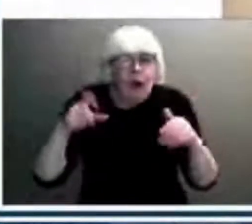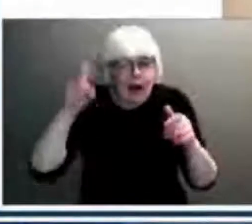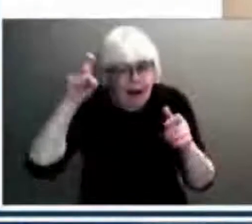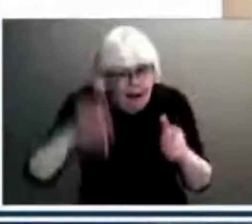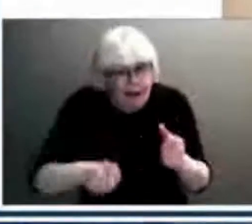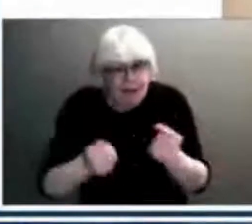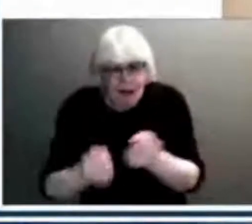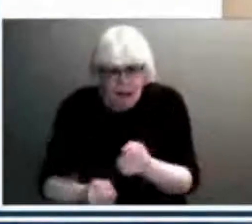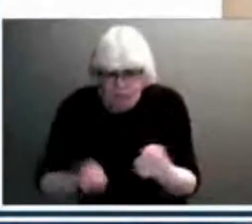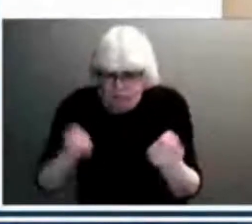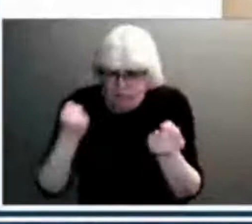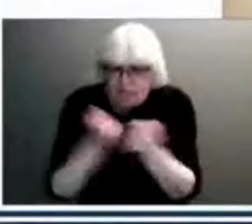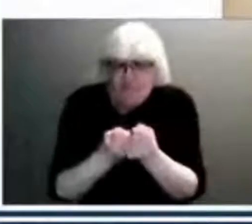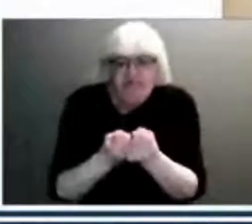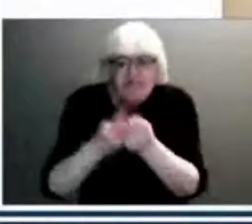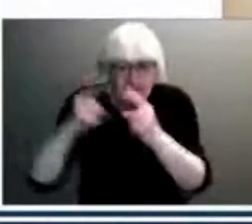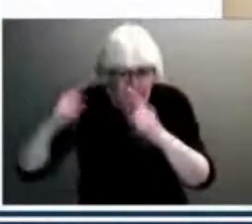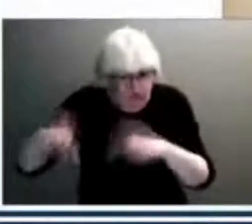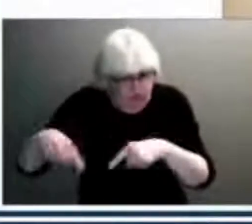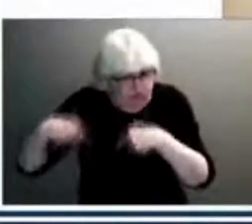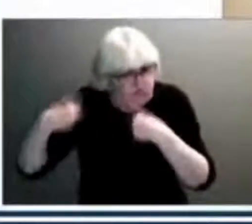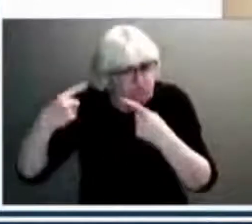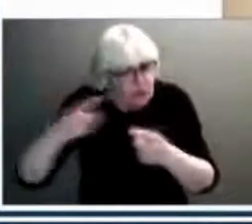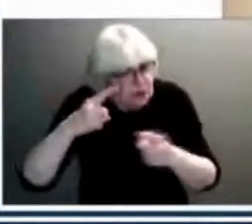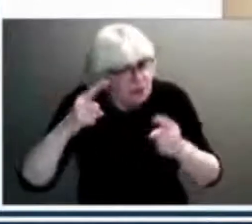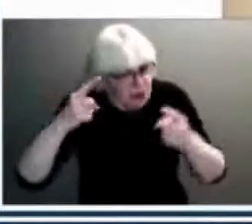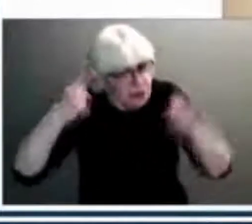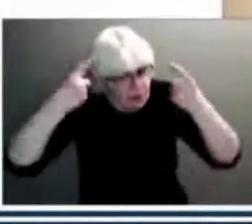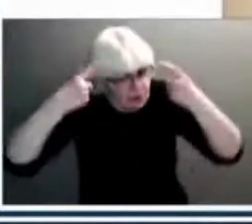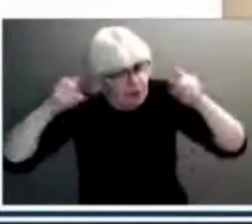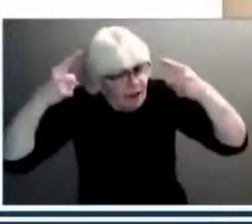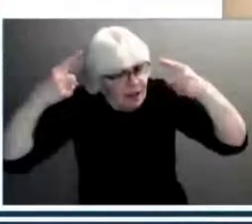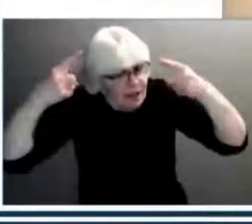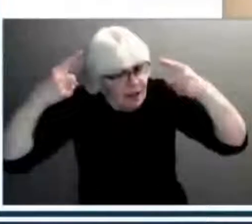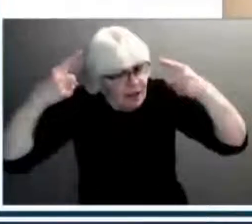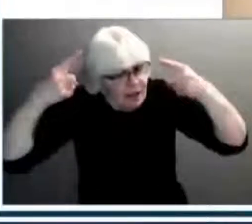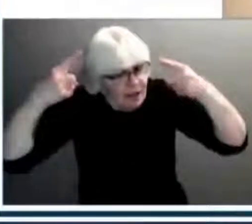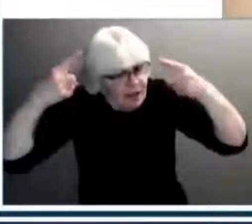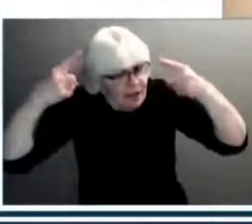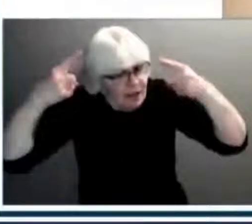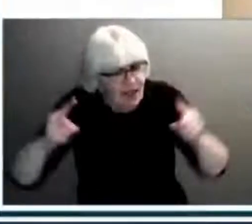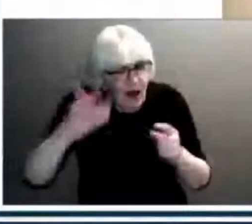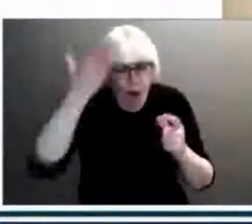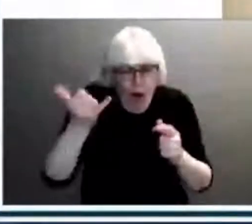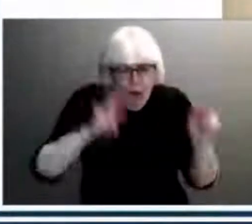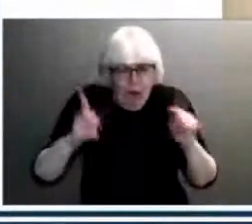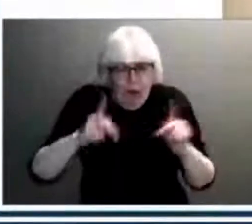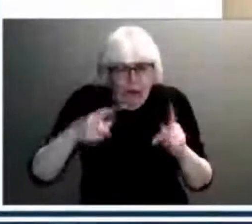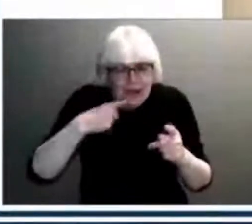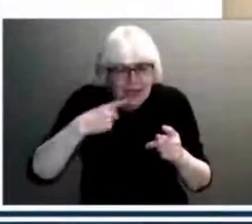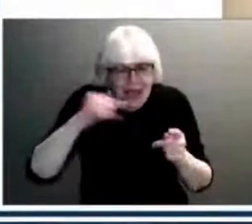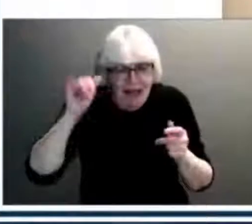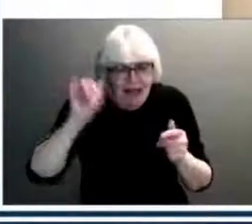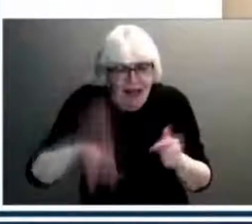successfully for months, so I'm not sure why people would have difficulty accessing those supports at this time.